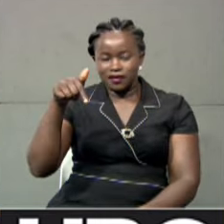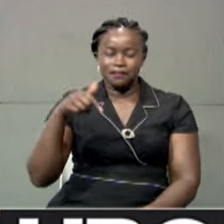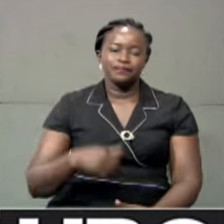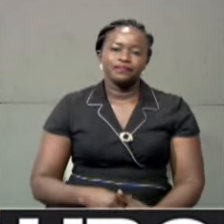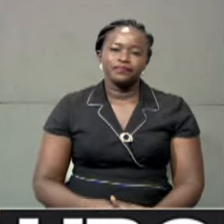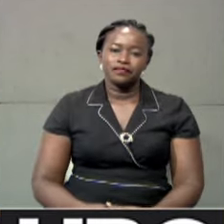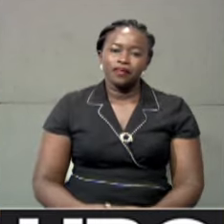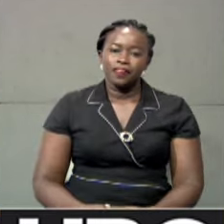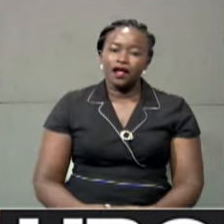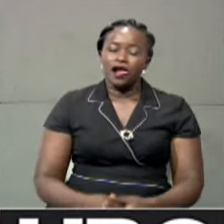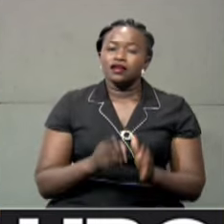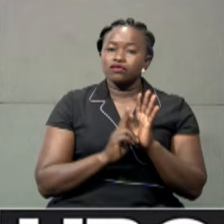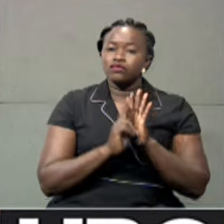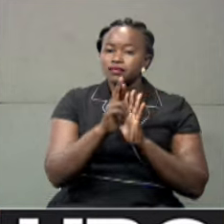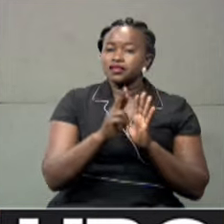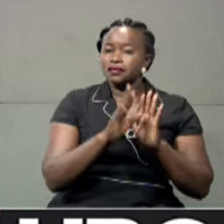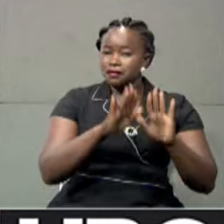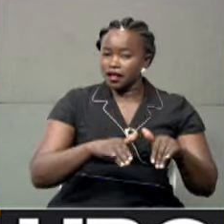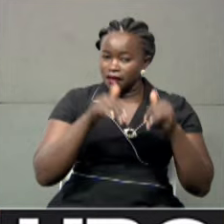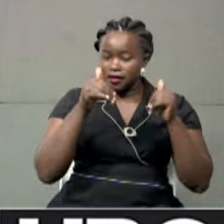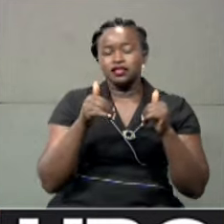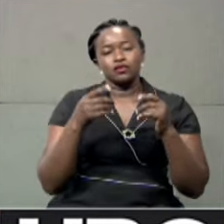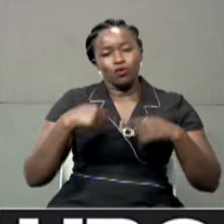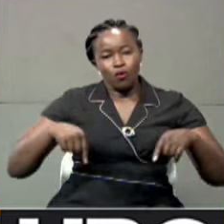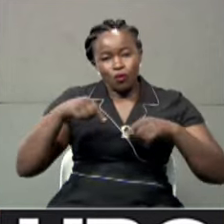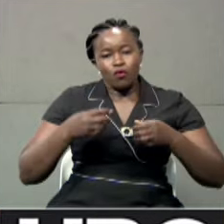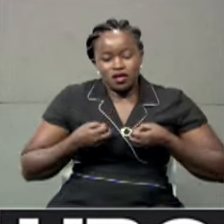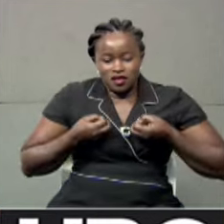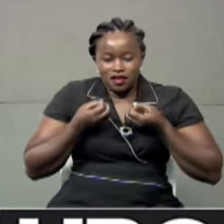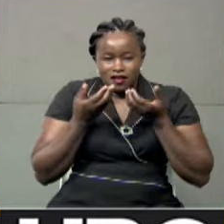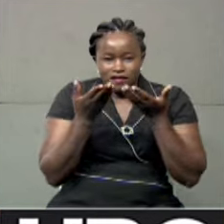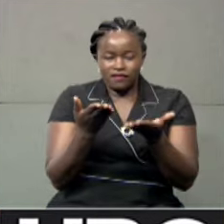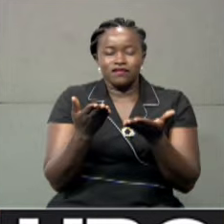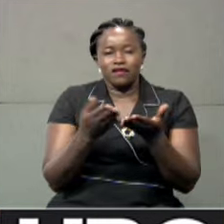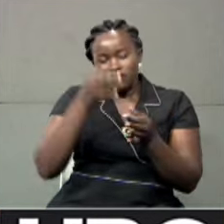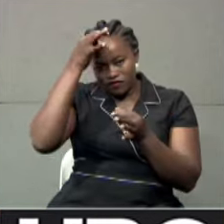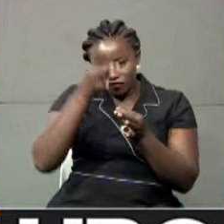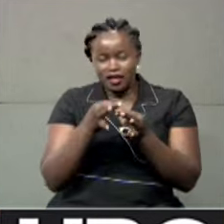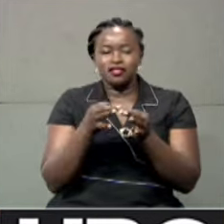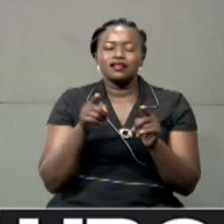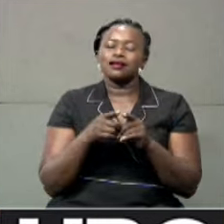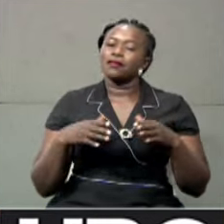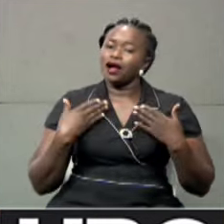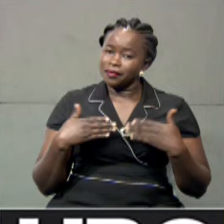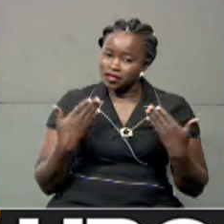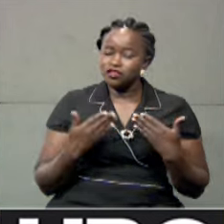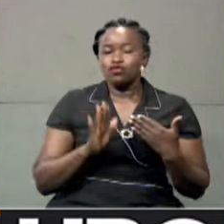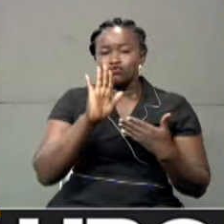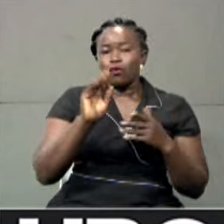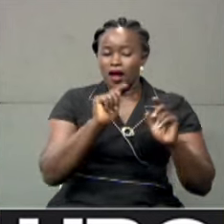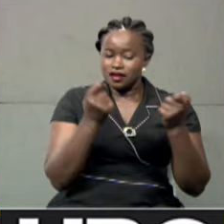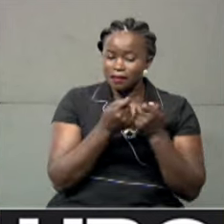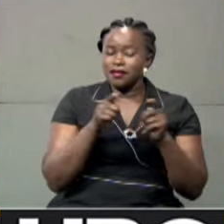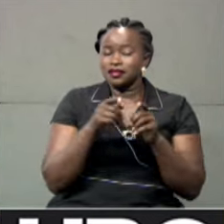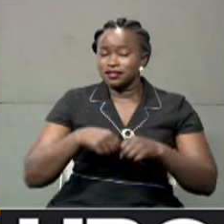On behalf of legislature, we express our utmost faith and delight that your tenure as a